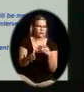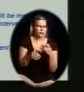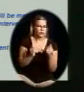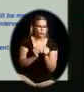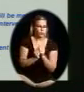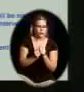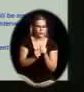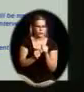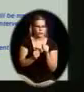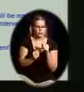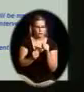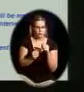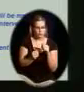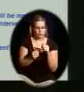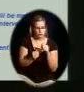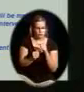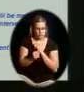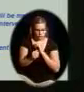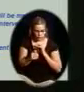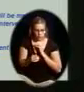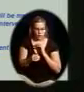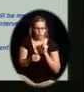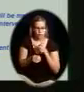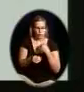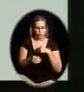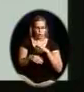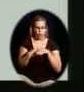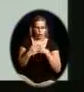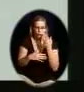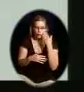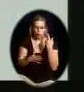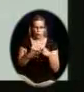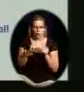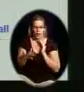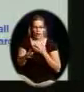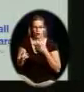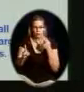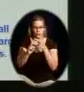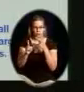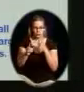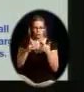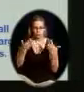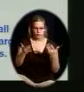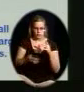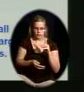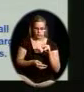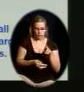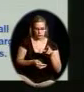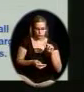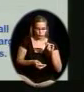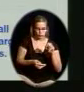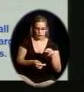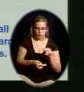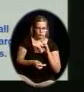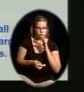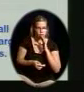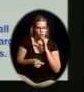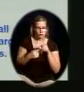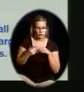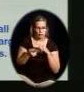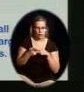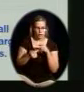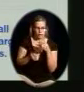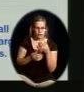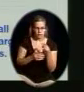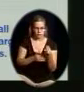same page moving toward the same expected objectives. Dr. Graham talked about not only this particular document